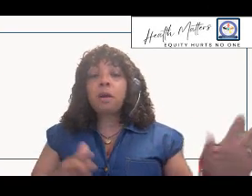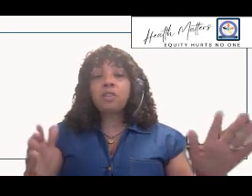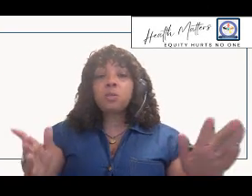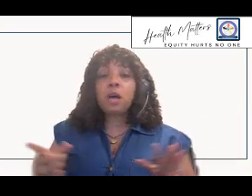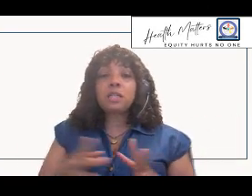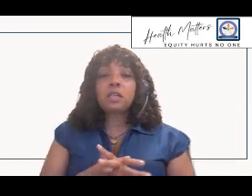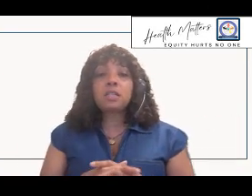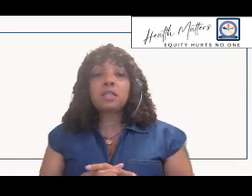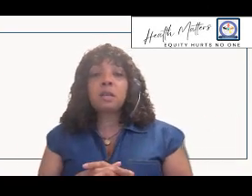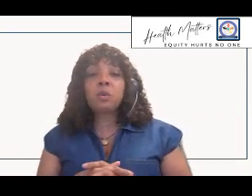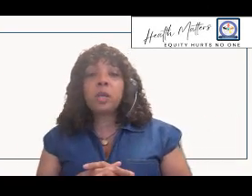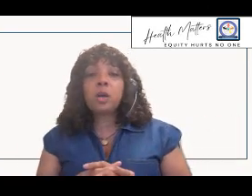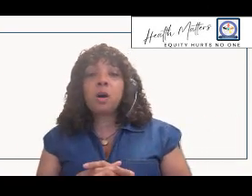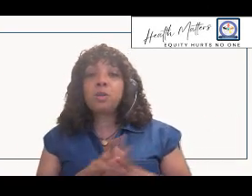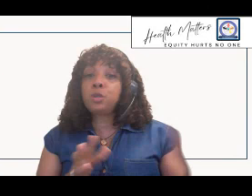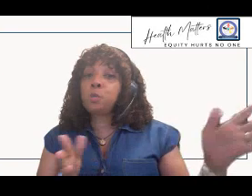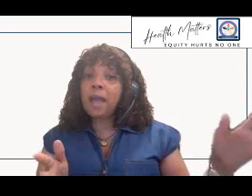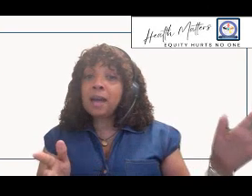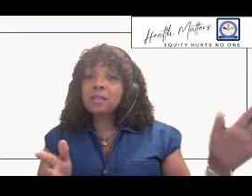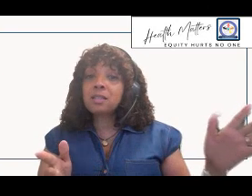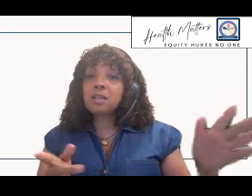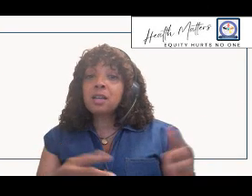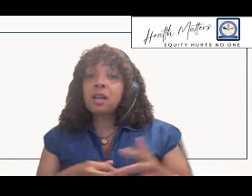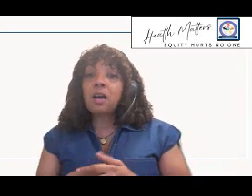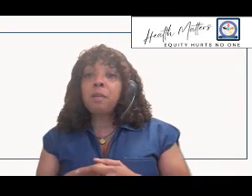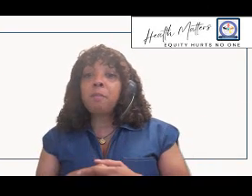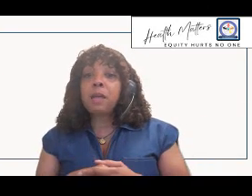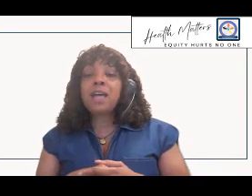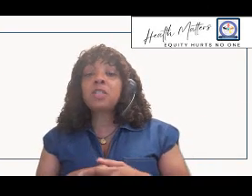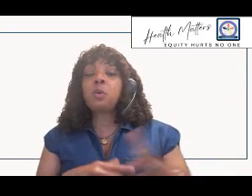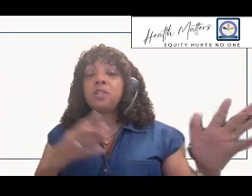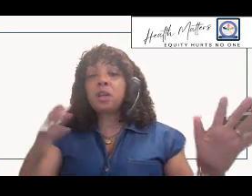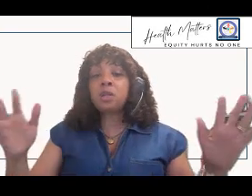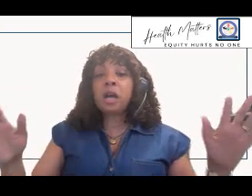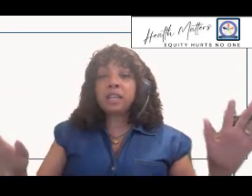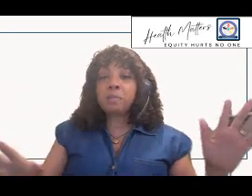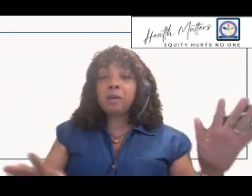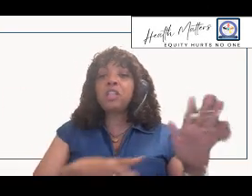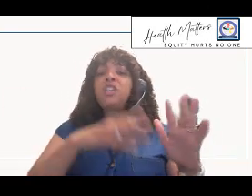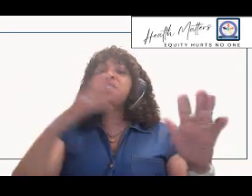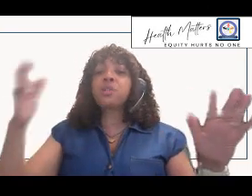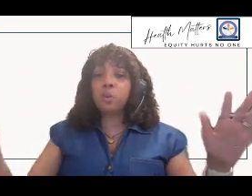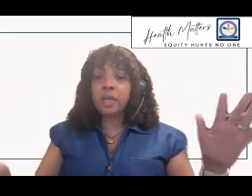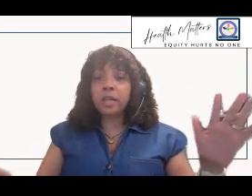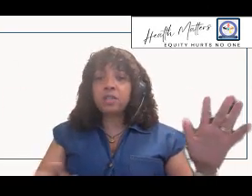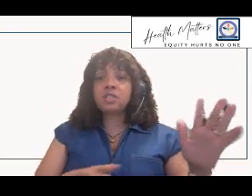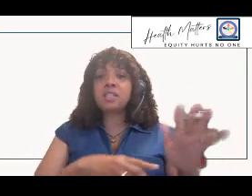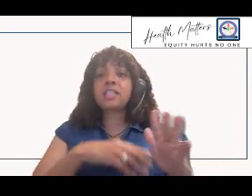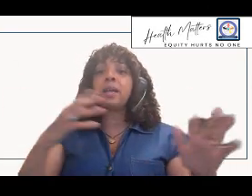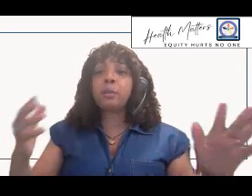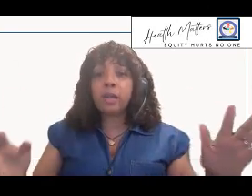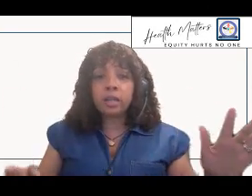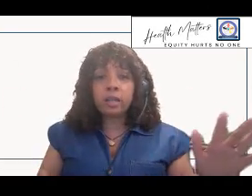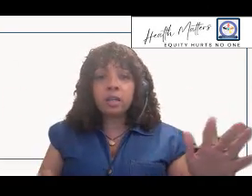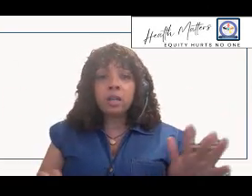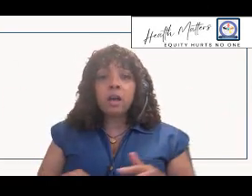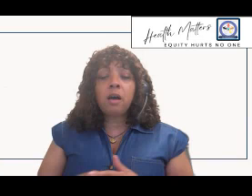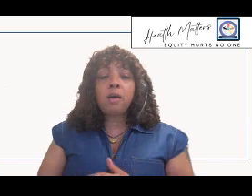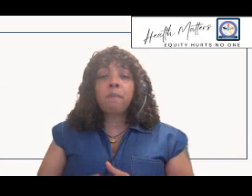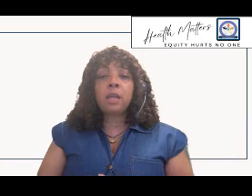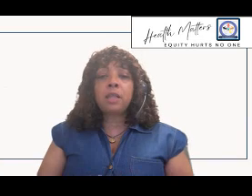Also, a part of this process is something we call due pass. And that's when we start talking about the additional readings, the second